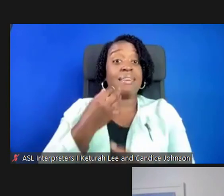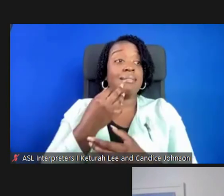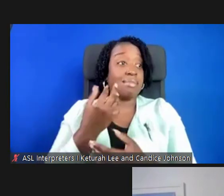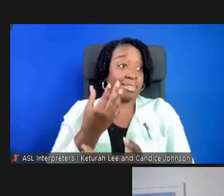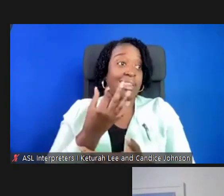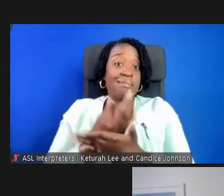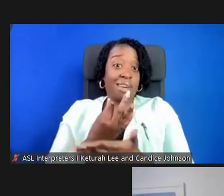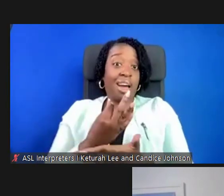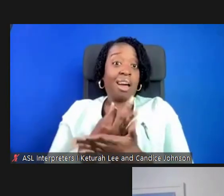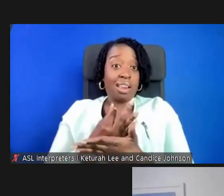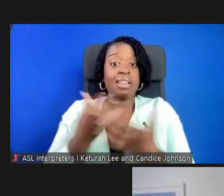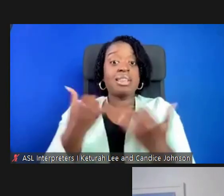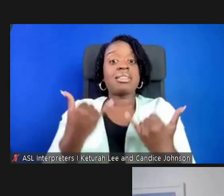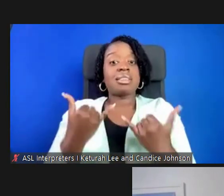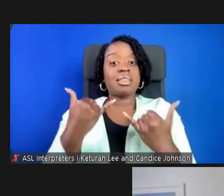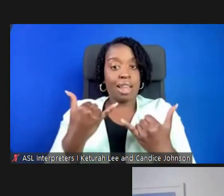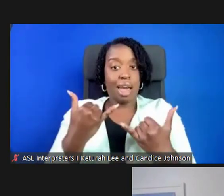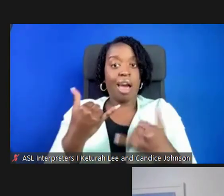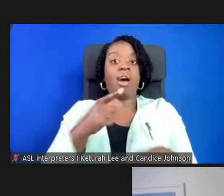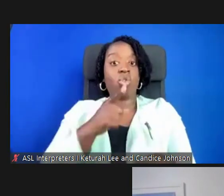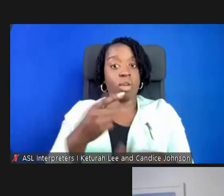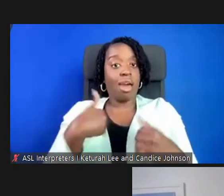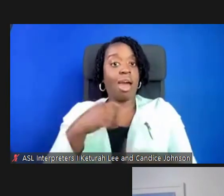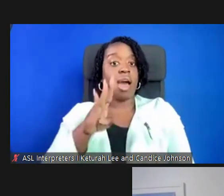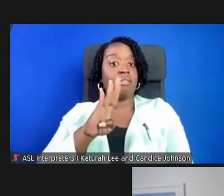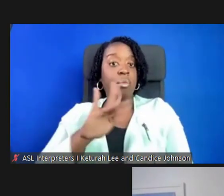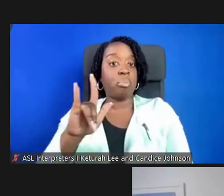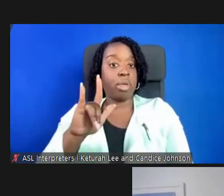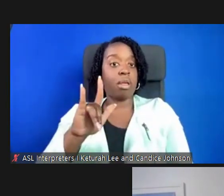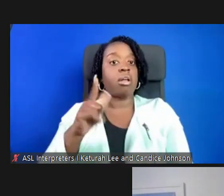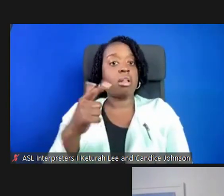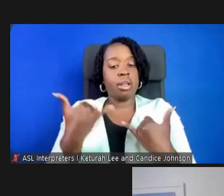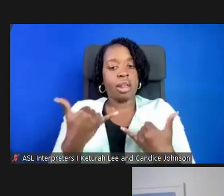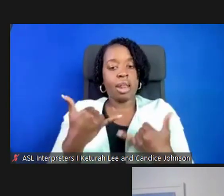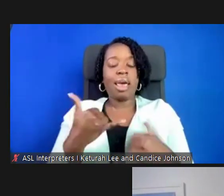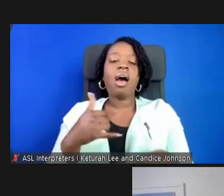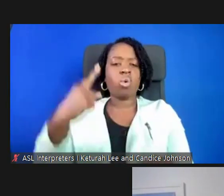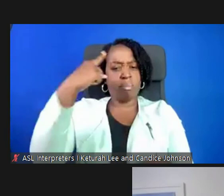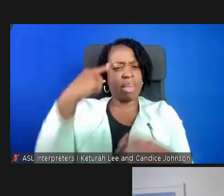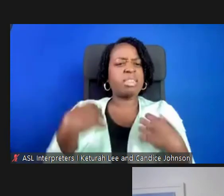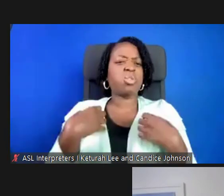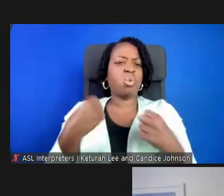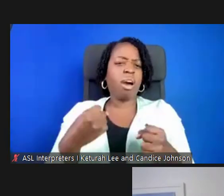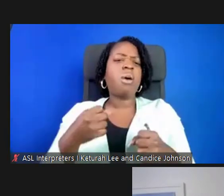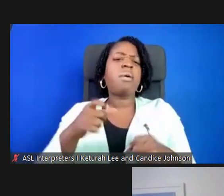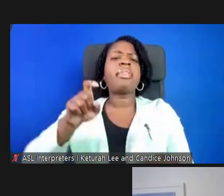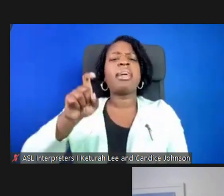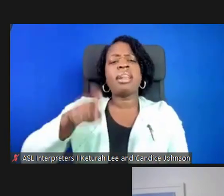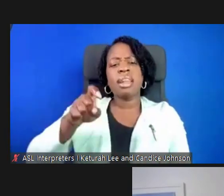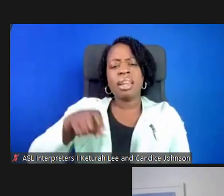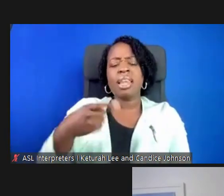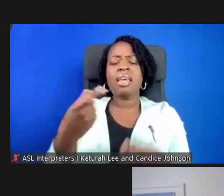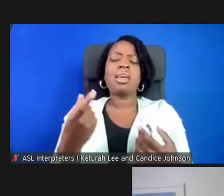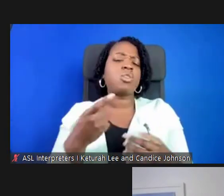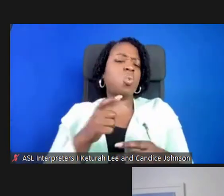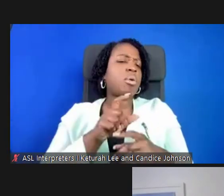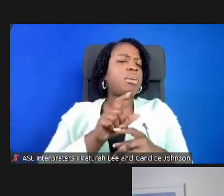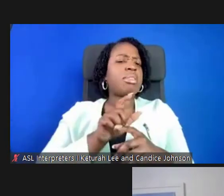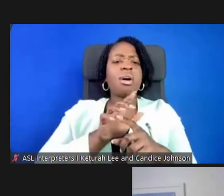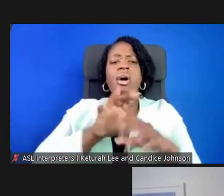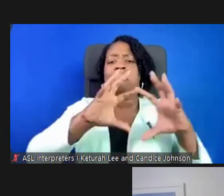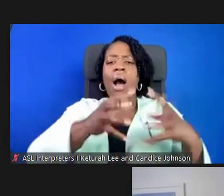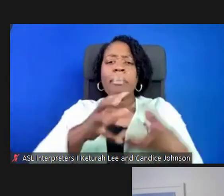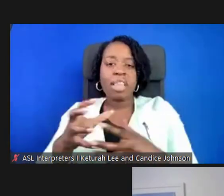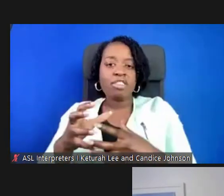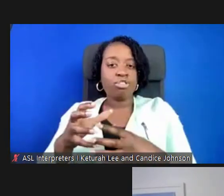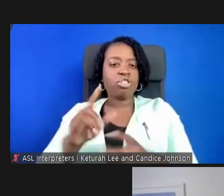an omnibus bill addressing the unmet needs, the mental health needs of the populations as part of the response to COVID.